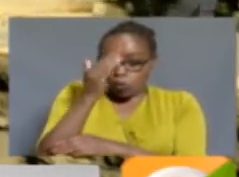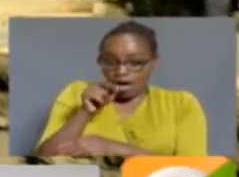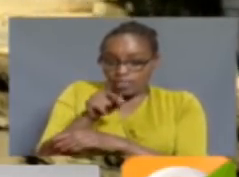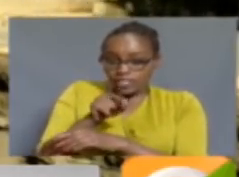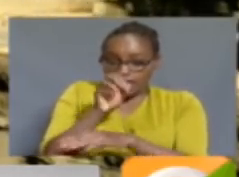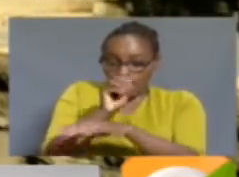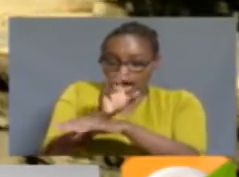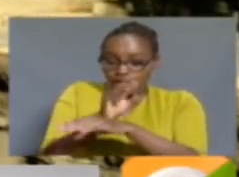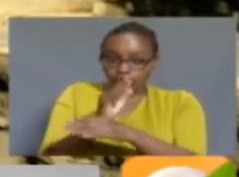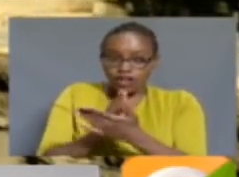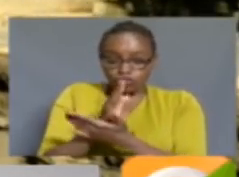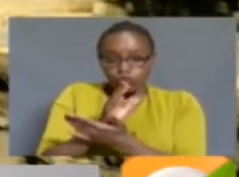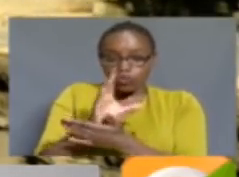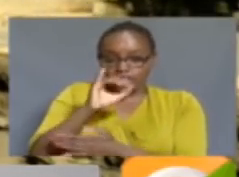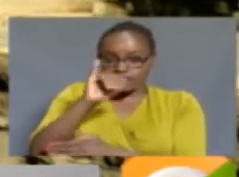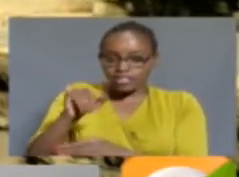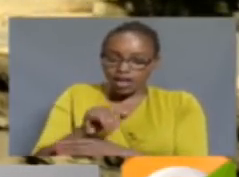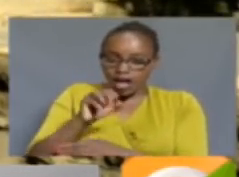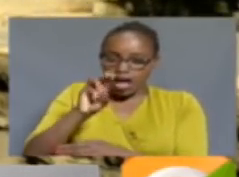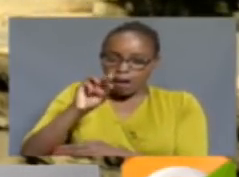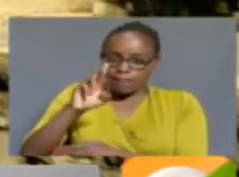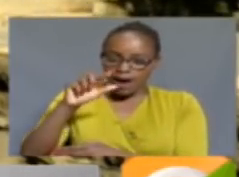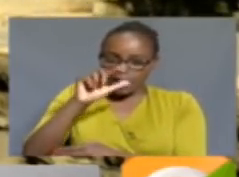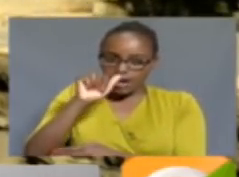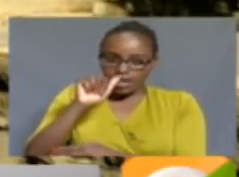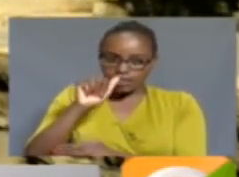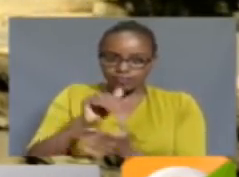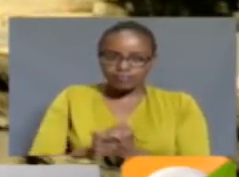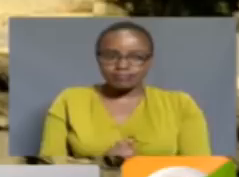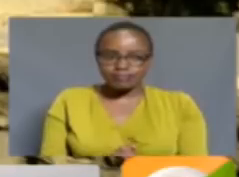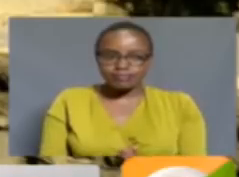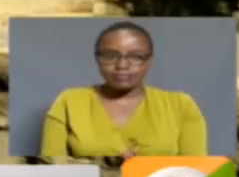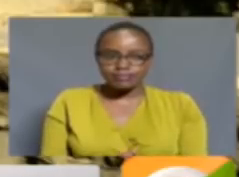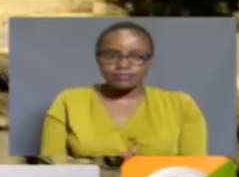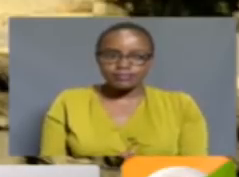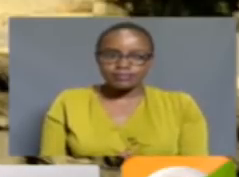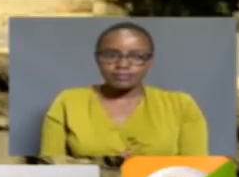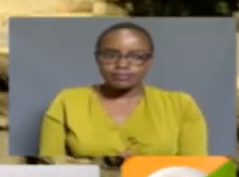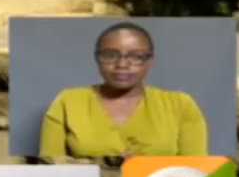the advice of Chief Justice David Maraga. Chemutai Goin, Citizen TV.